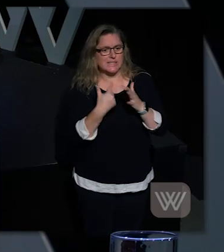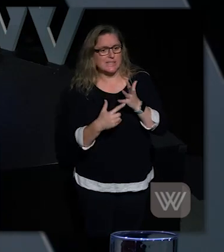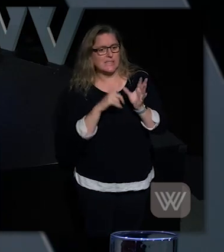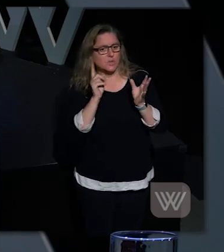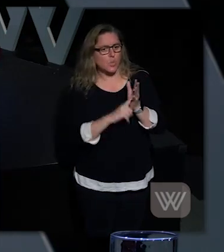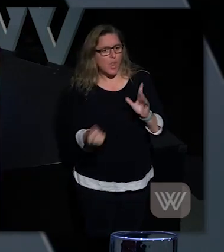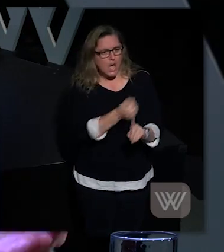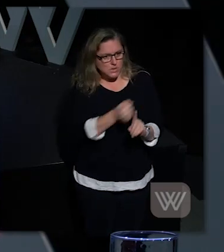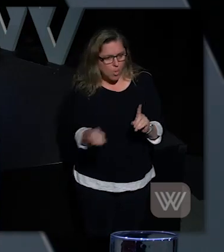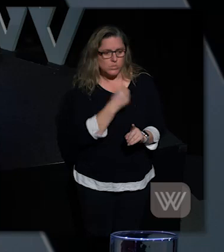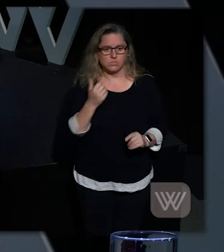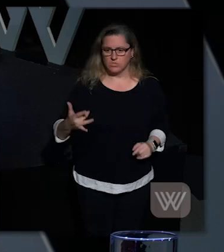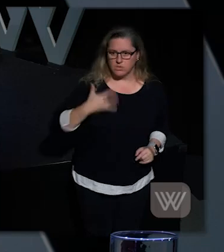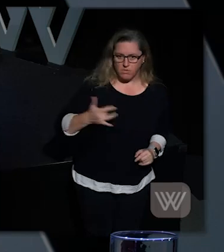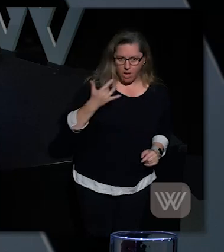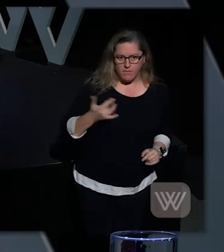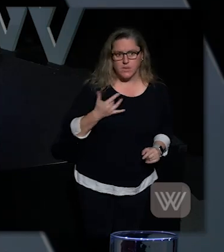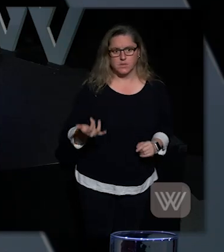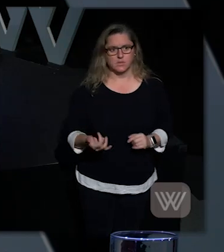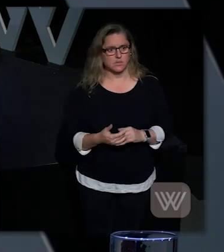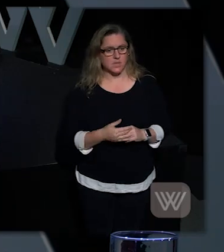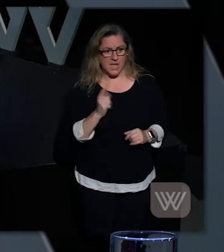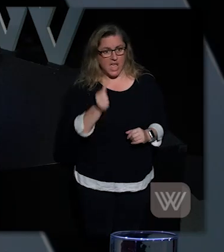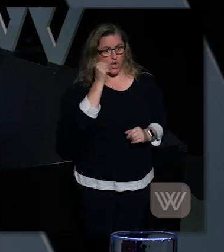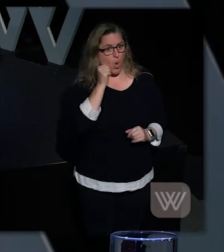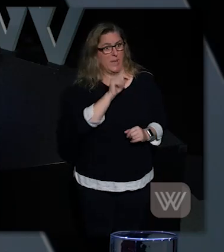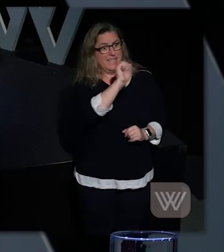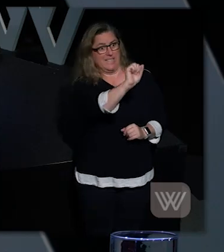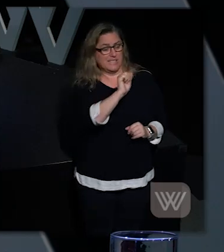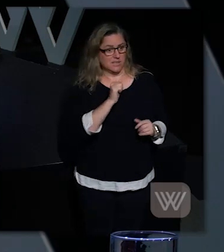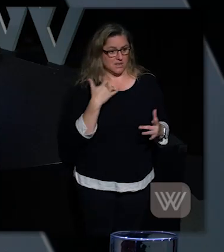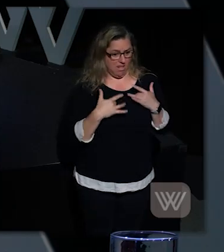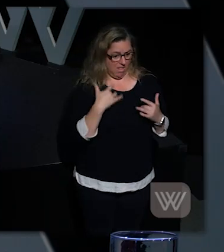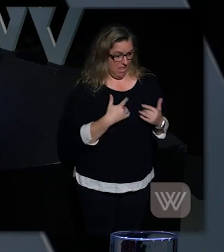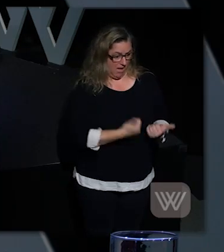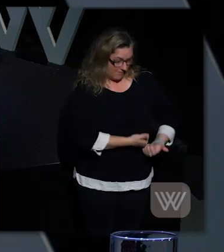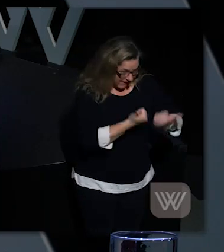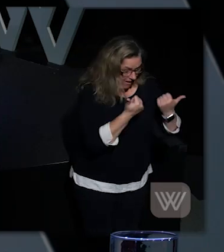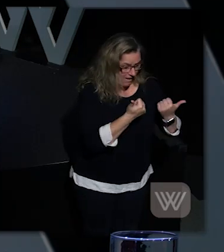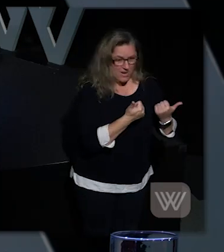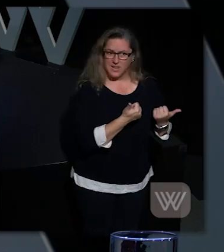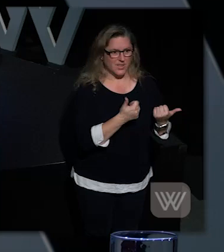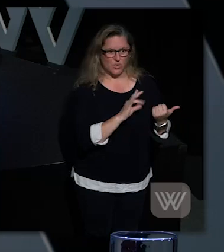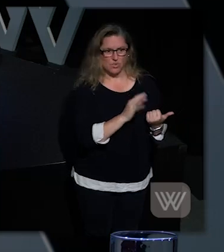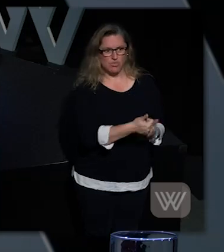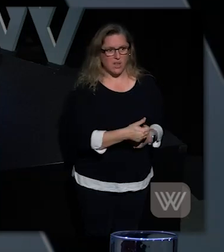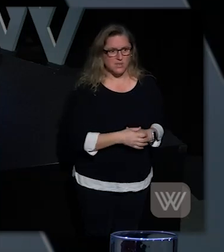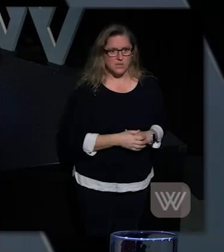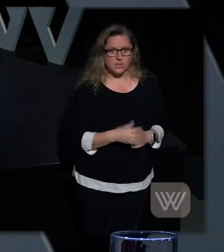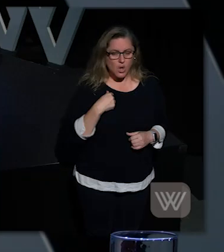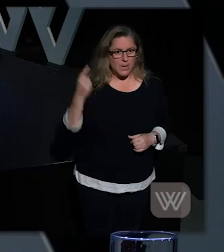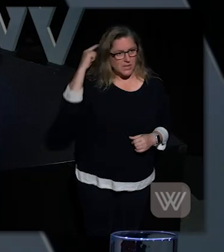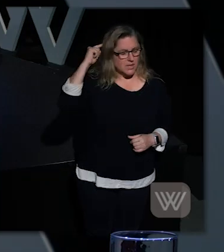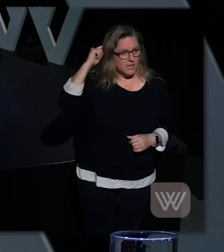abuse survivors, and I know that the likelihood of his life turning out okay is not that great. So yeah, he's on my